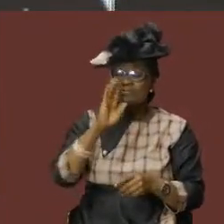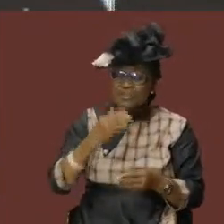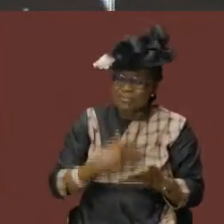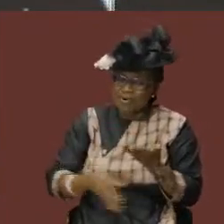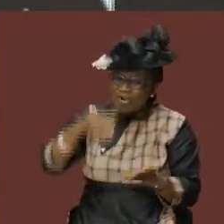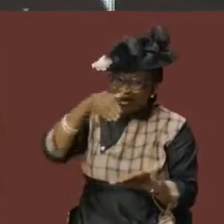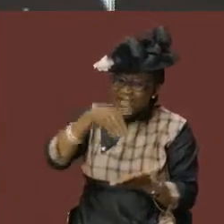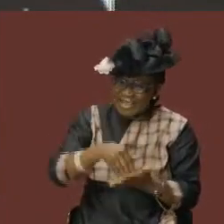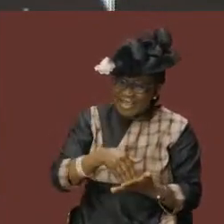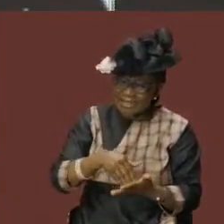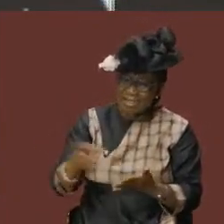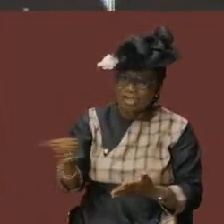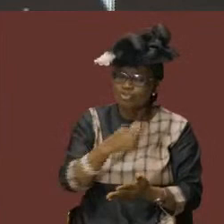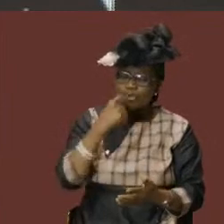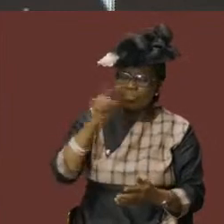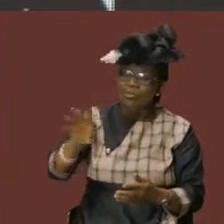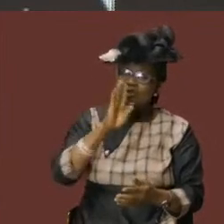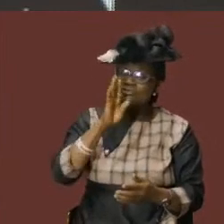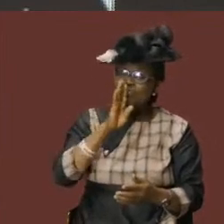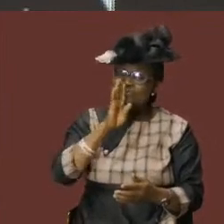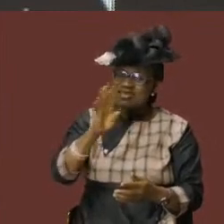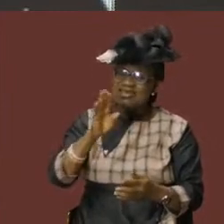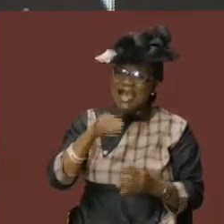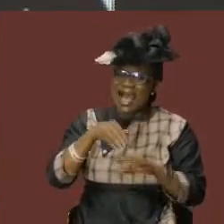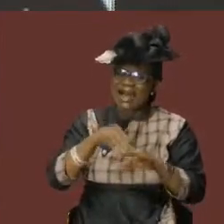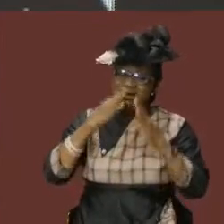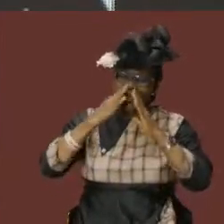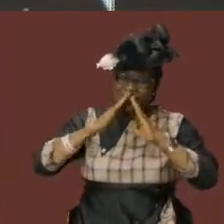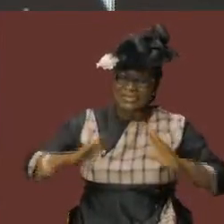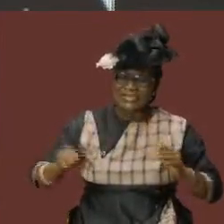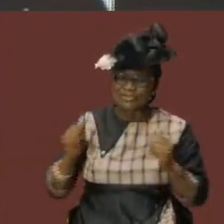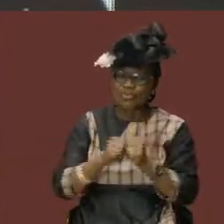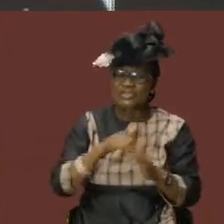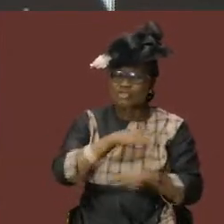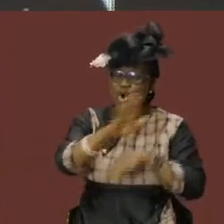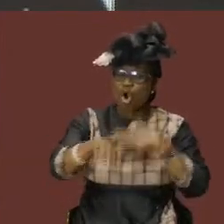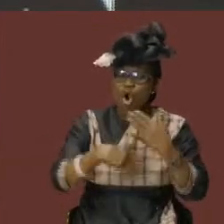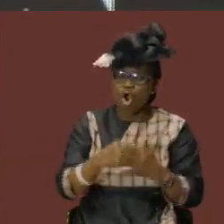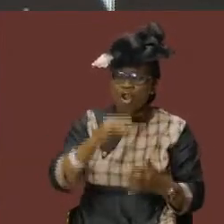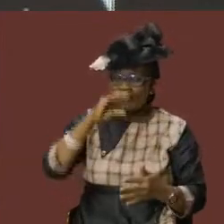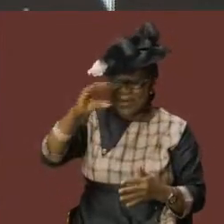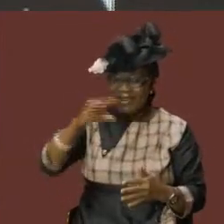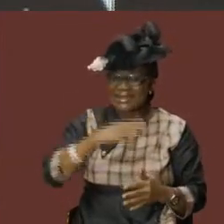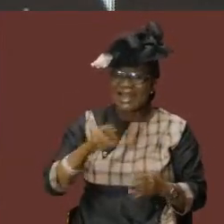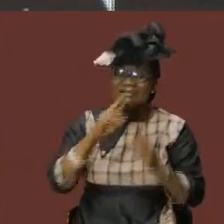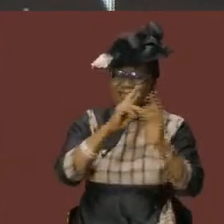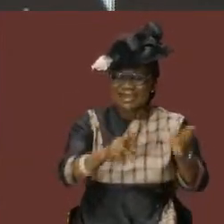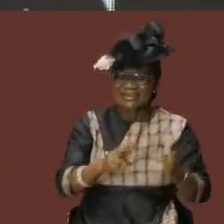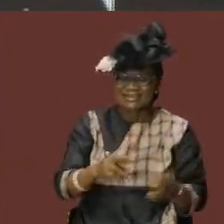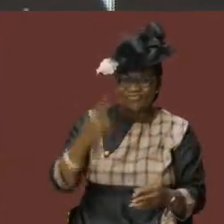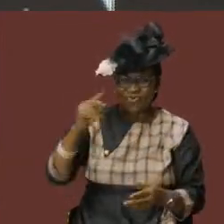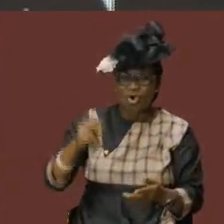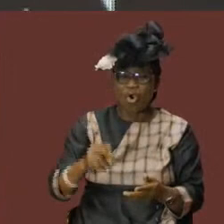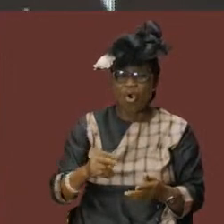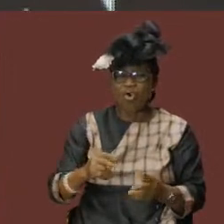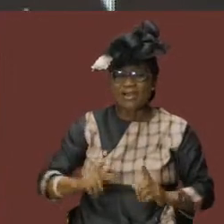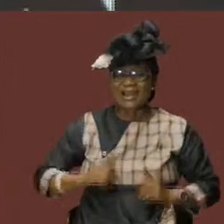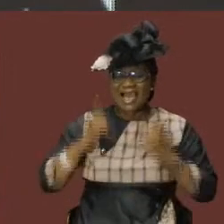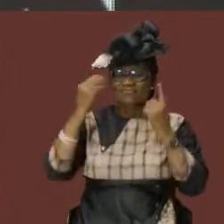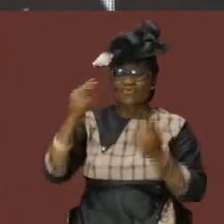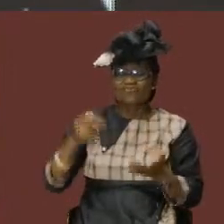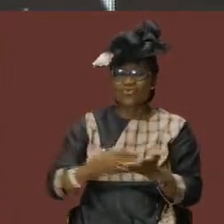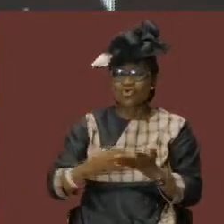with all men. To partake of the Holy Communion, you must be ready for a life of holiness. If it